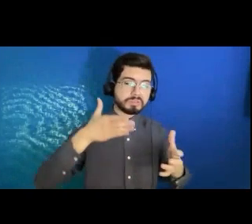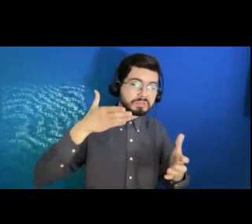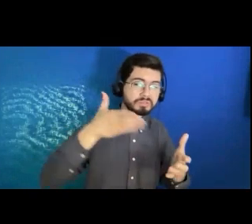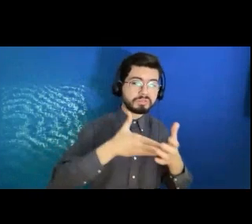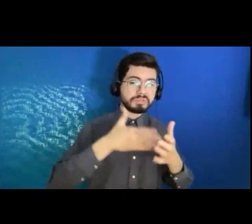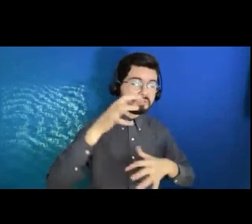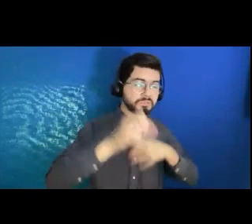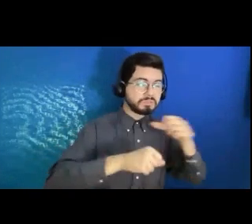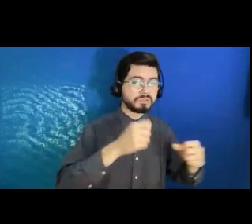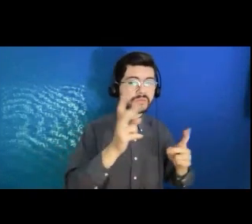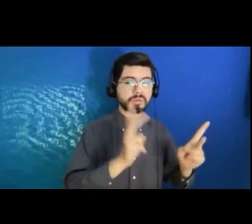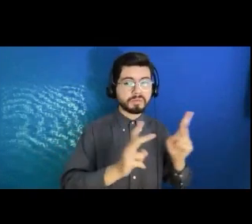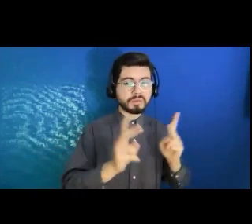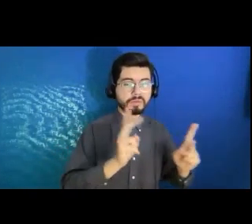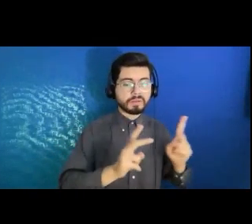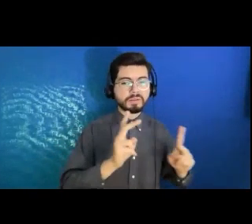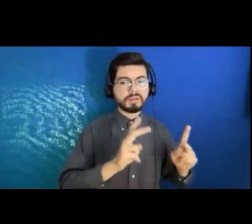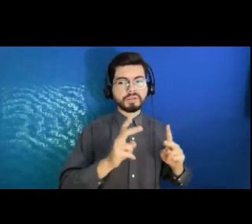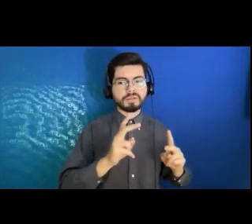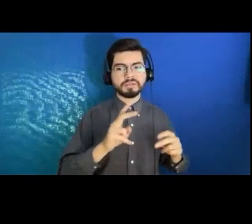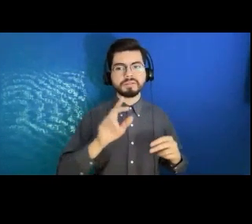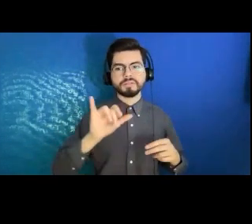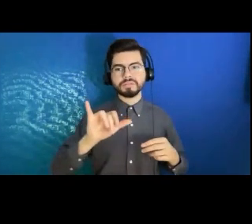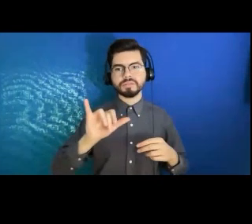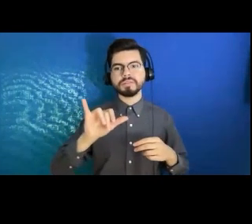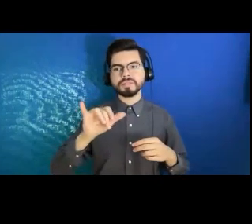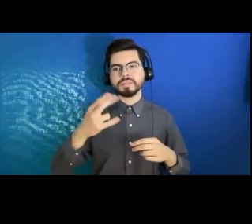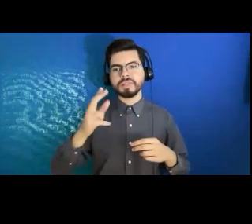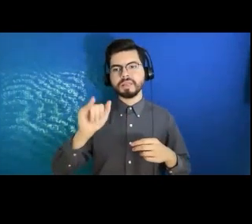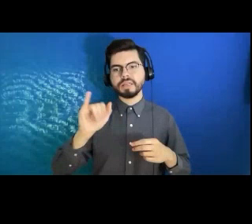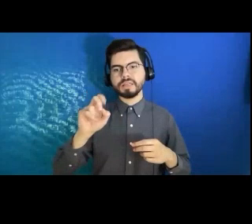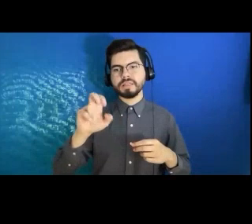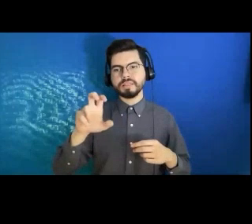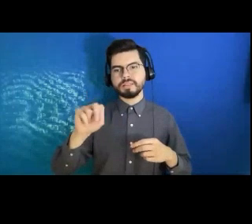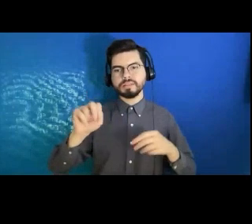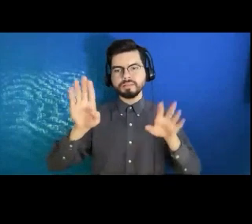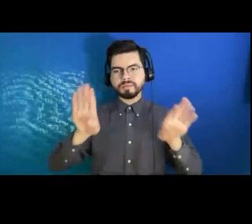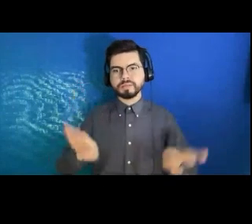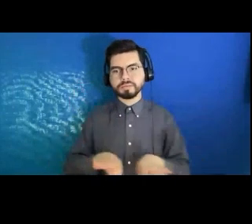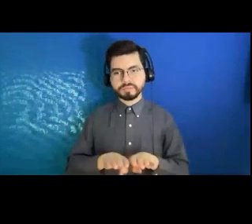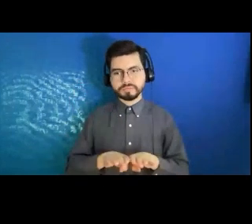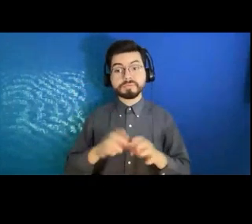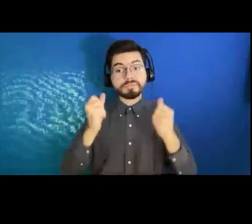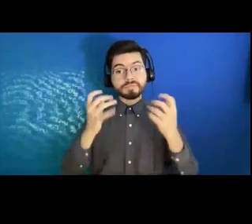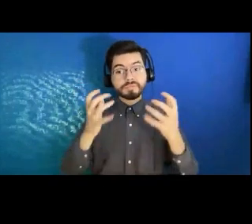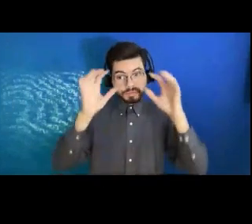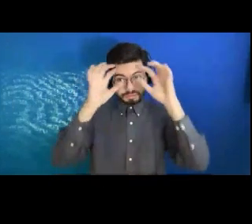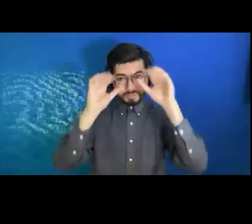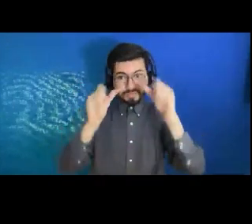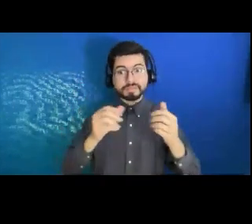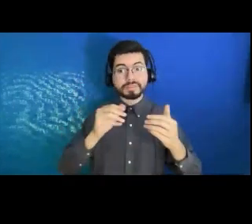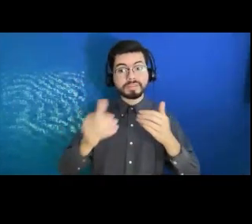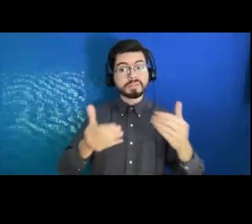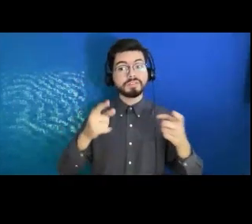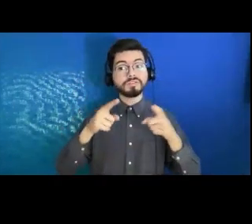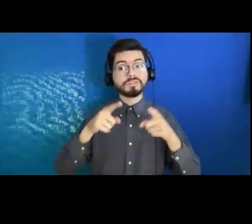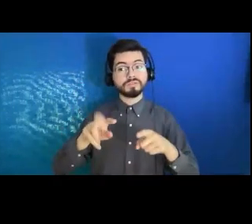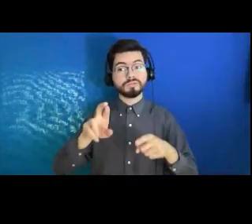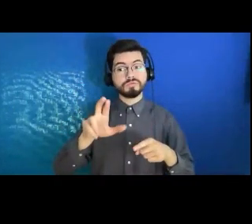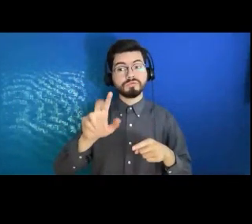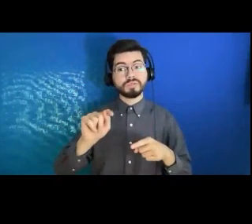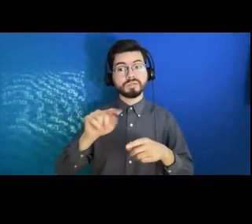1% of the landscape in the park. We get a lot of bison that died during the rut in Hayden